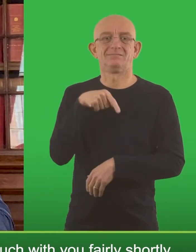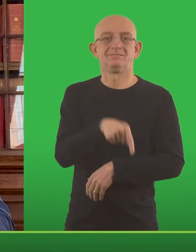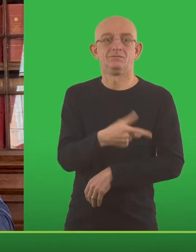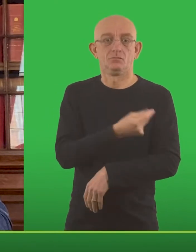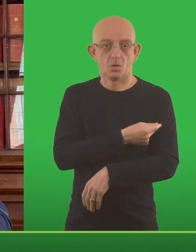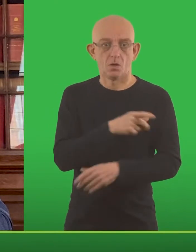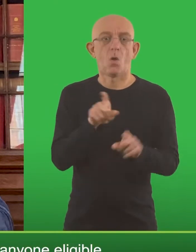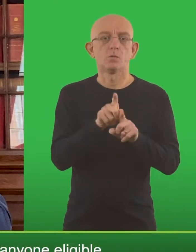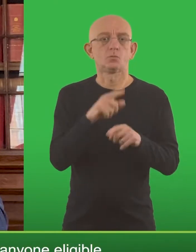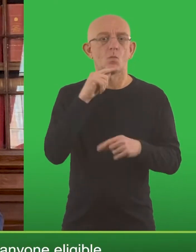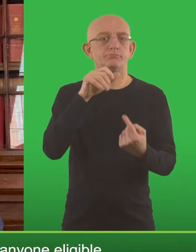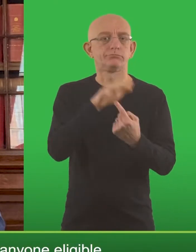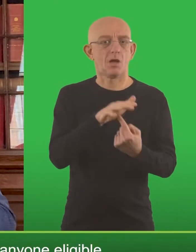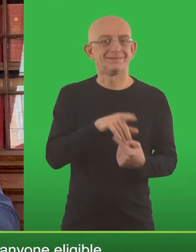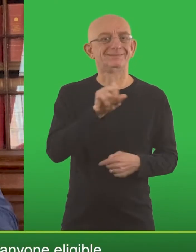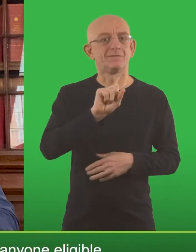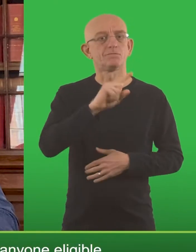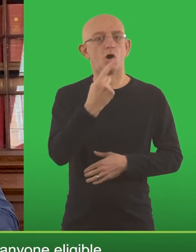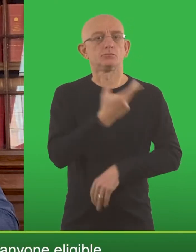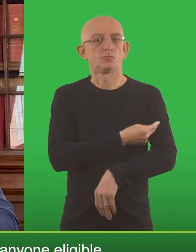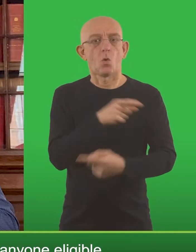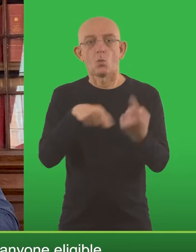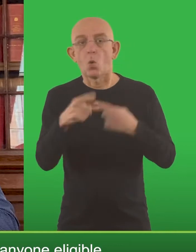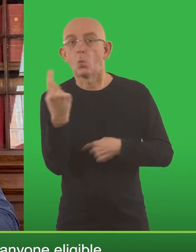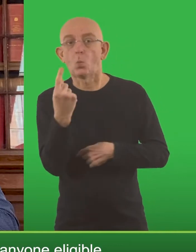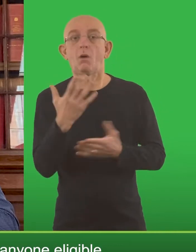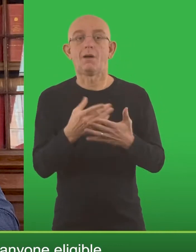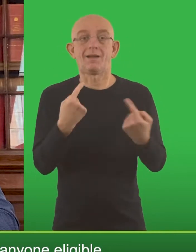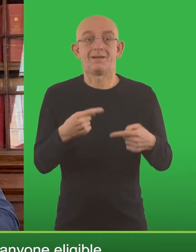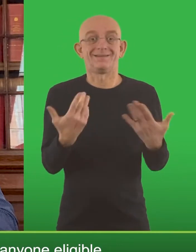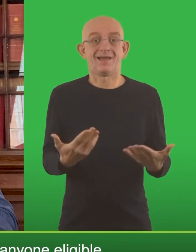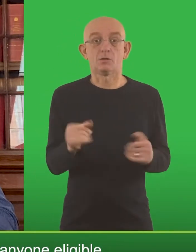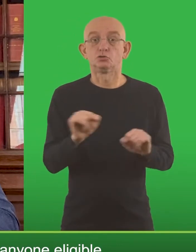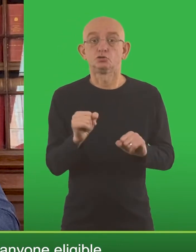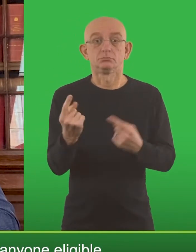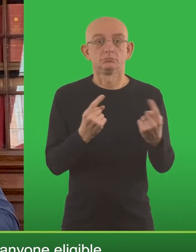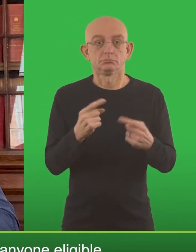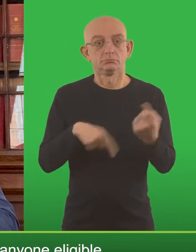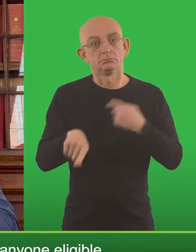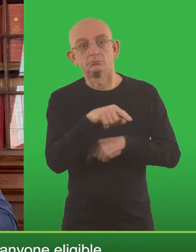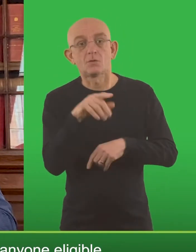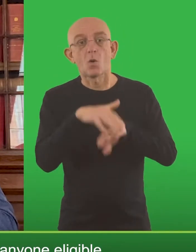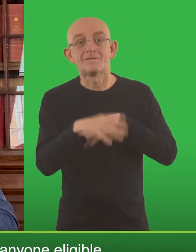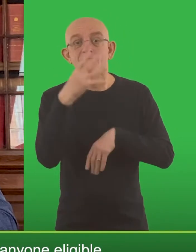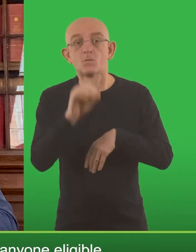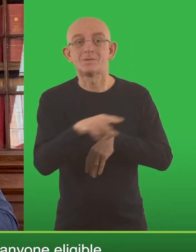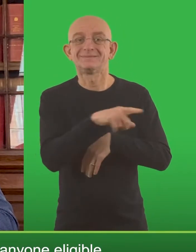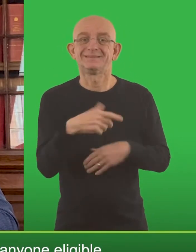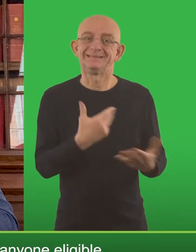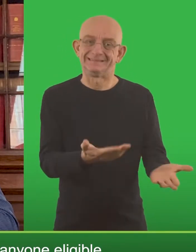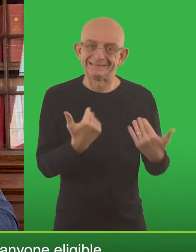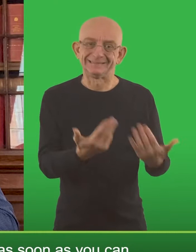second dose. We will also prioritise first doses for anyone eligible who hasn't yet come forward, particularly those